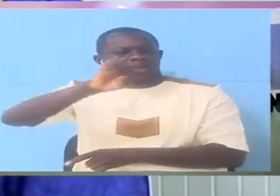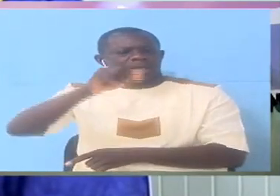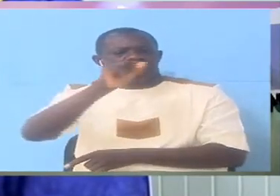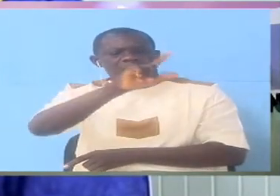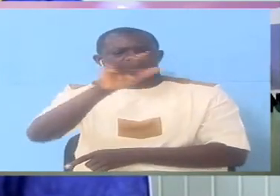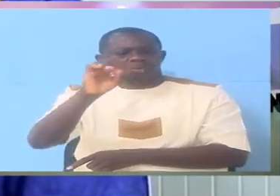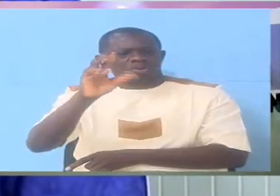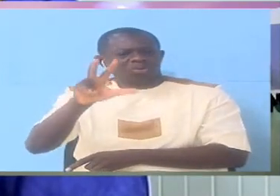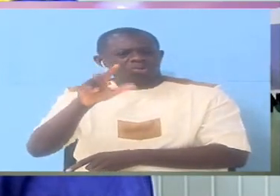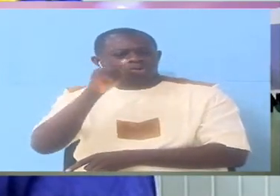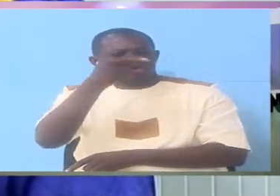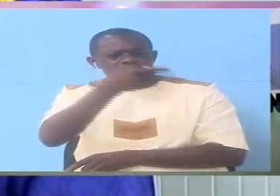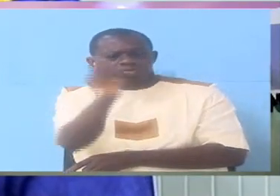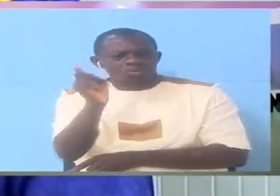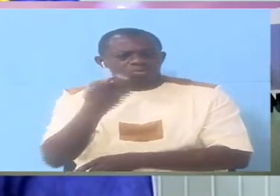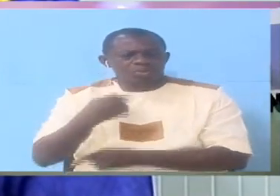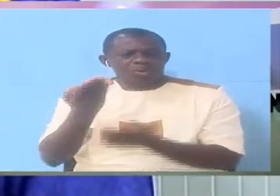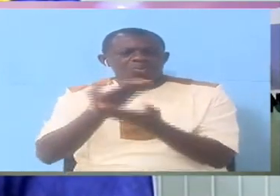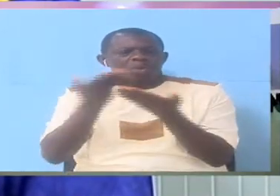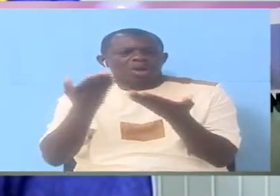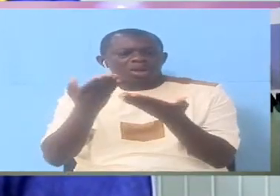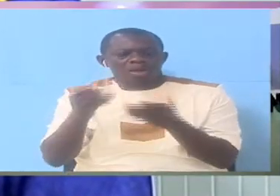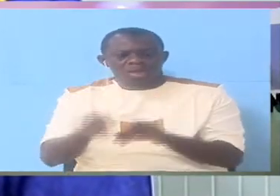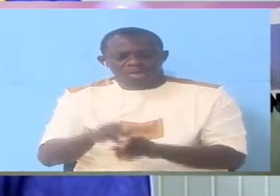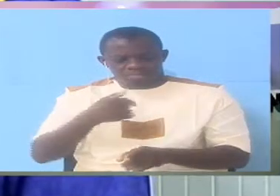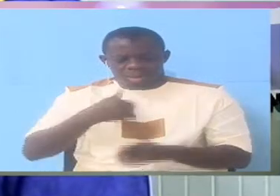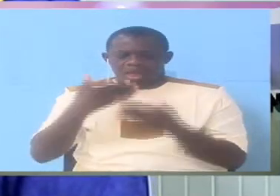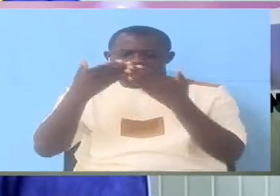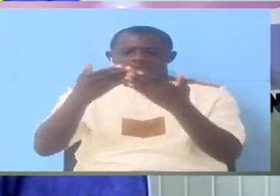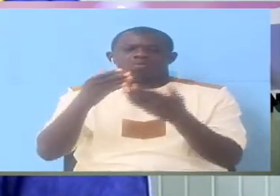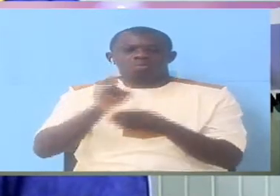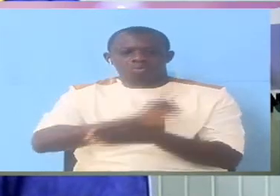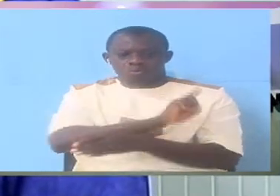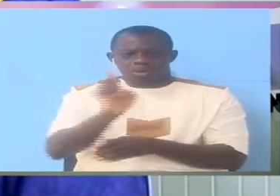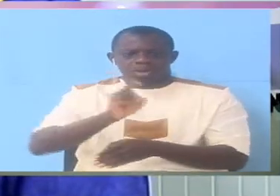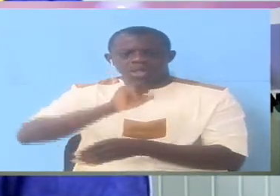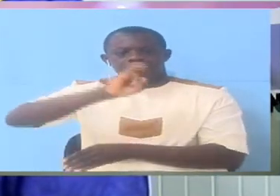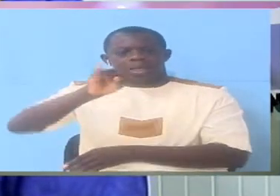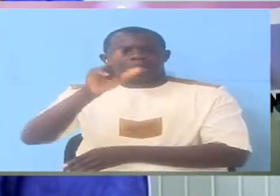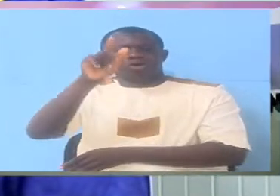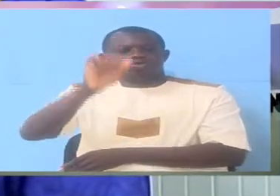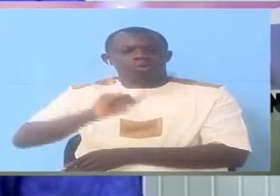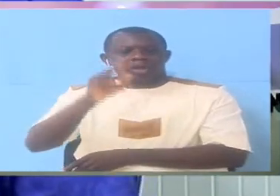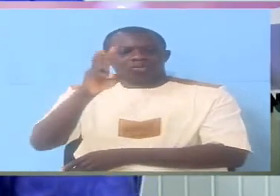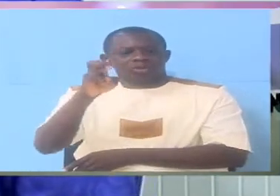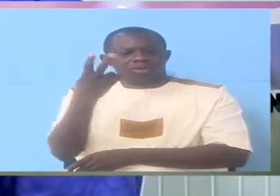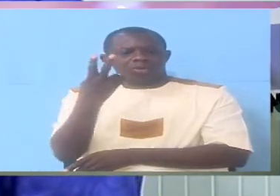where are you? July 22nd Square. I told him we are at the July 22nd Square.